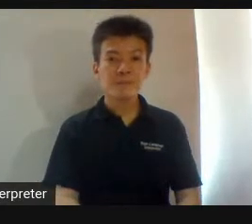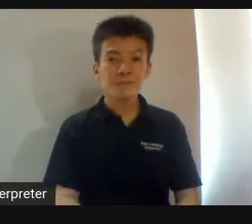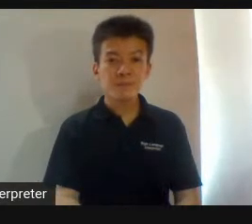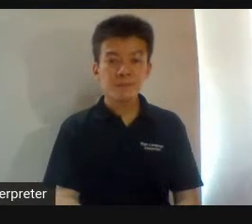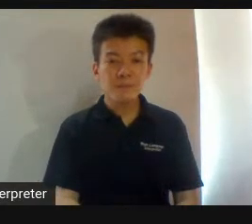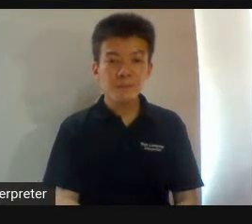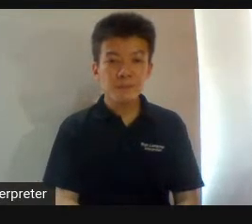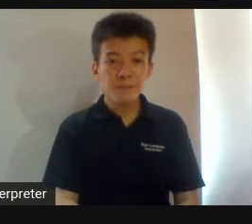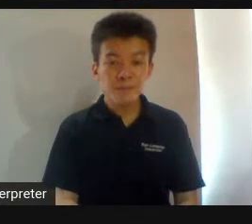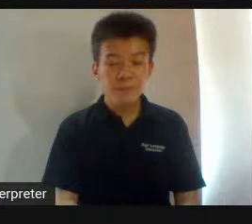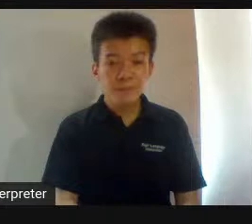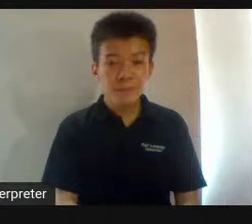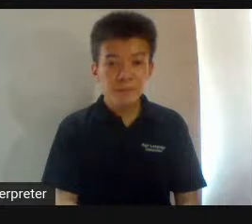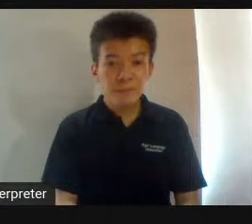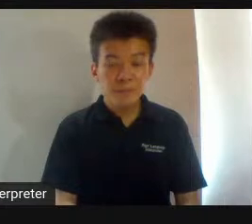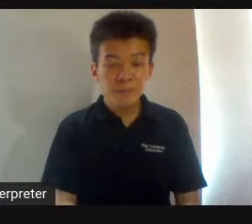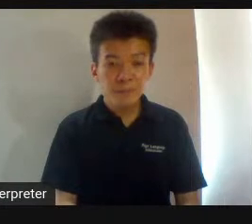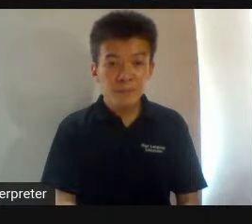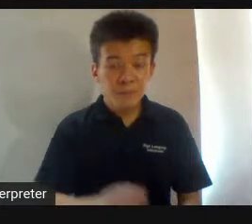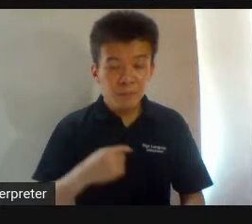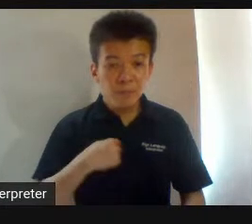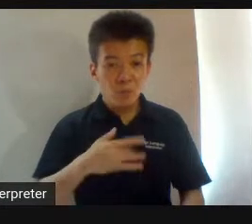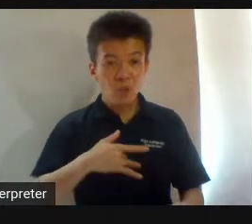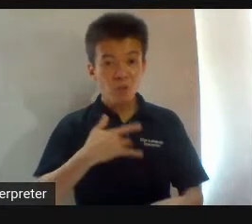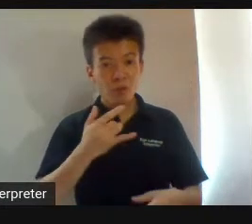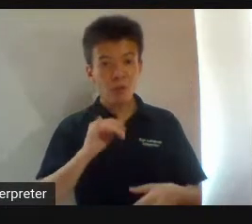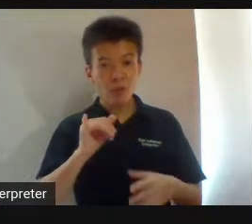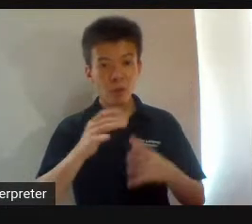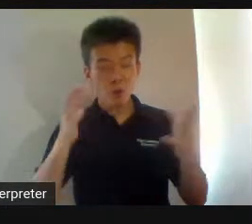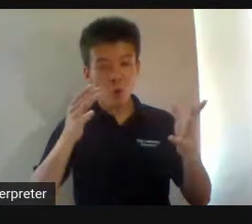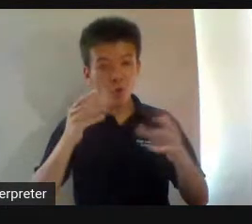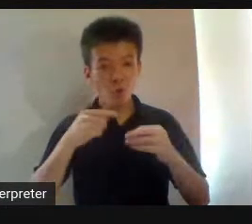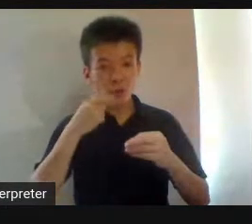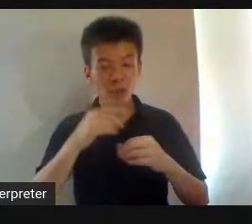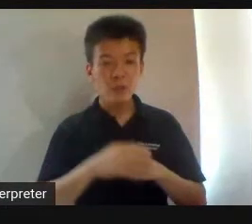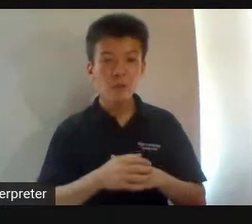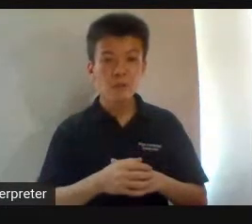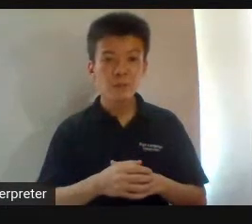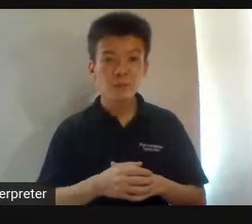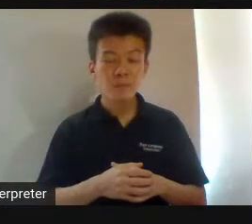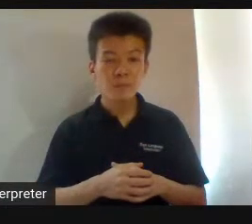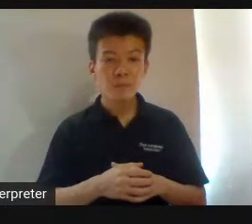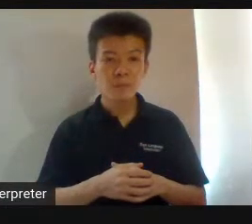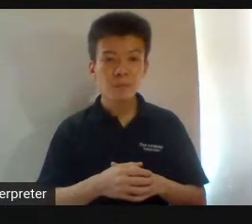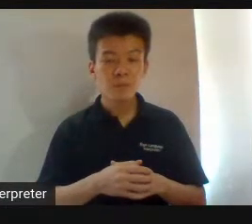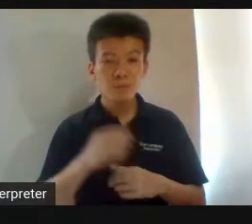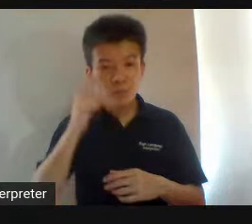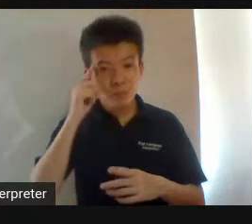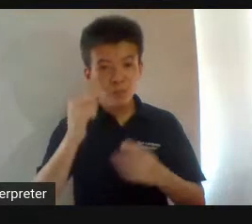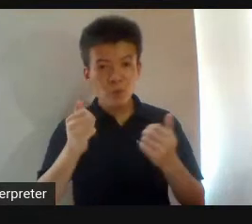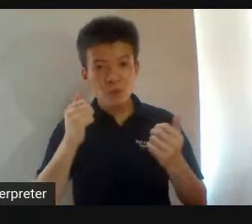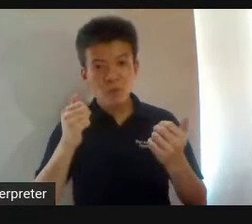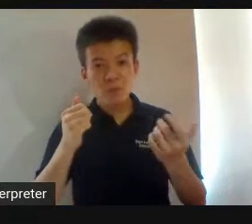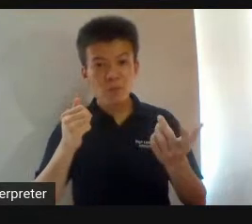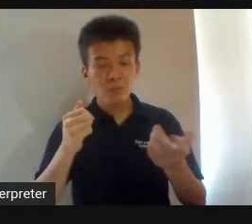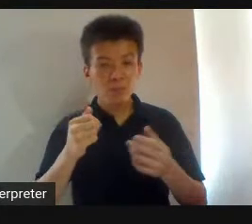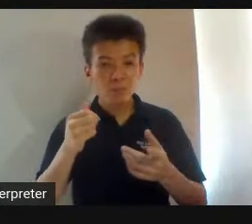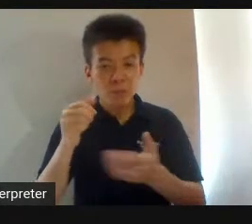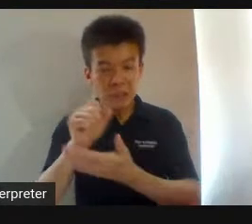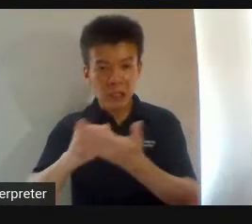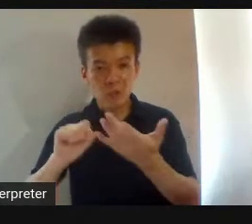Is it me? Okay. Oh man, I feel like there's probably lots to say, but I mean, I think whichever sector you come from,